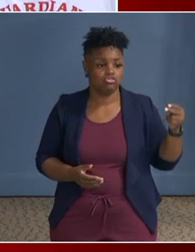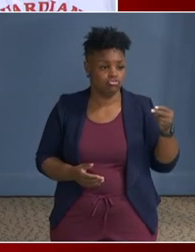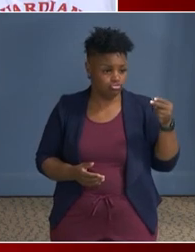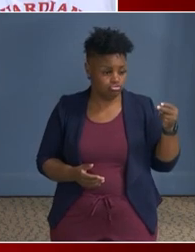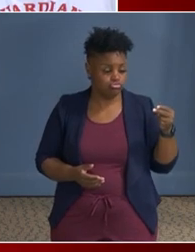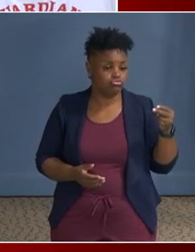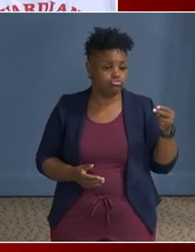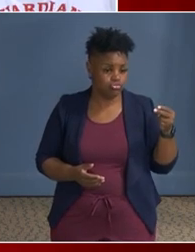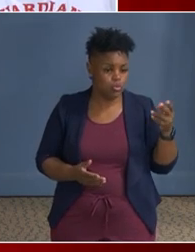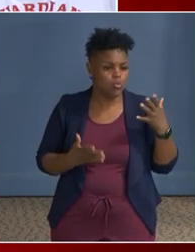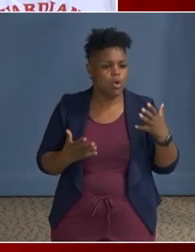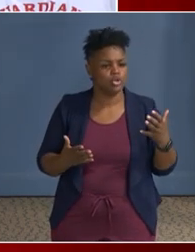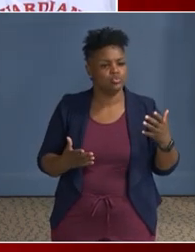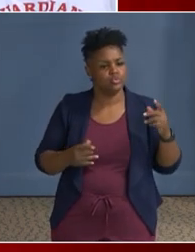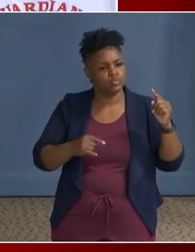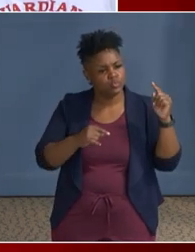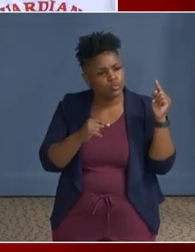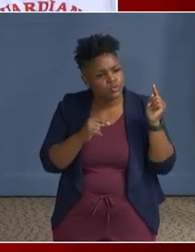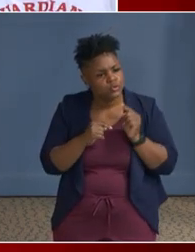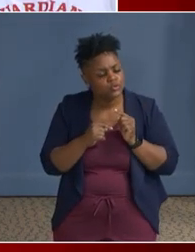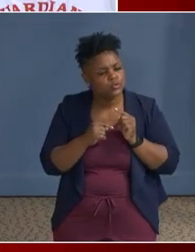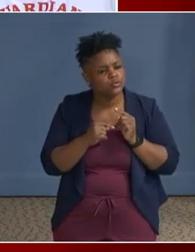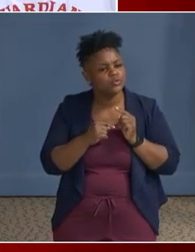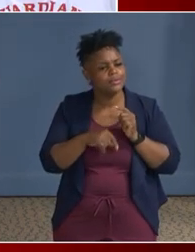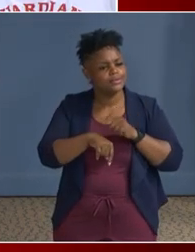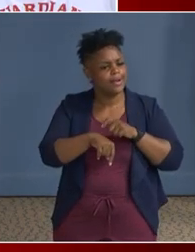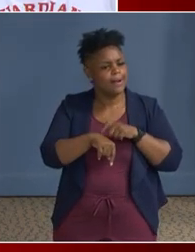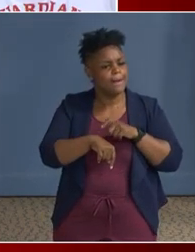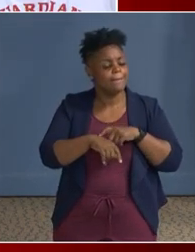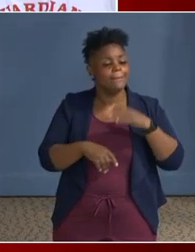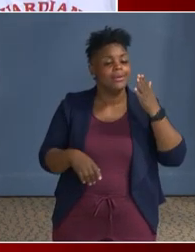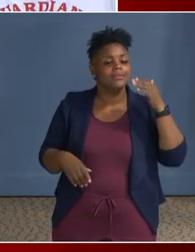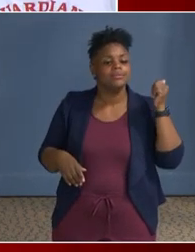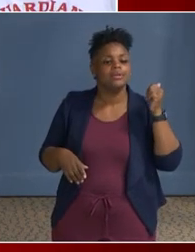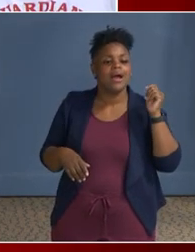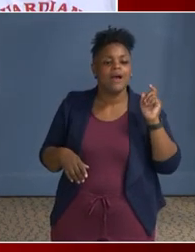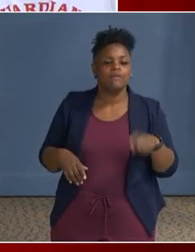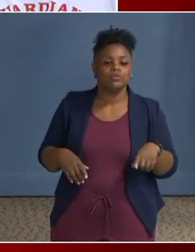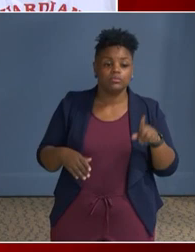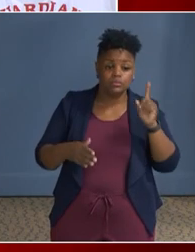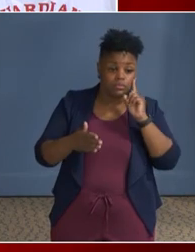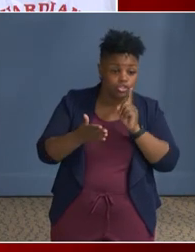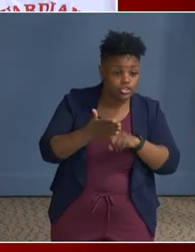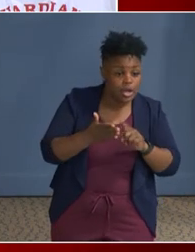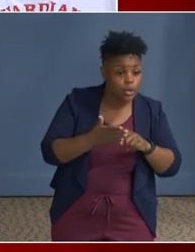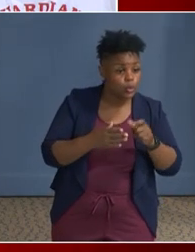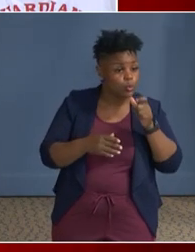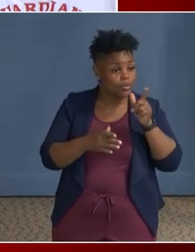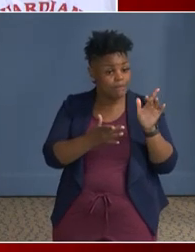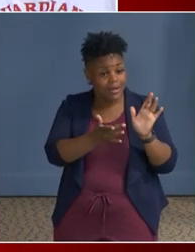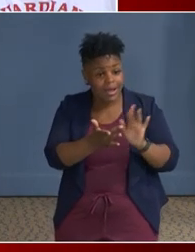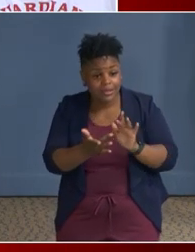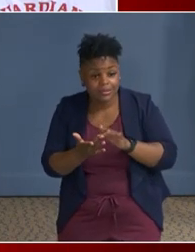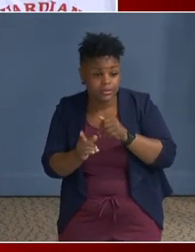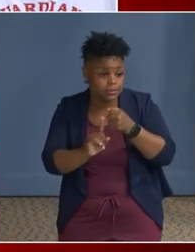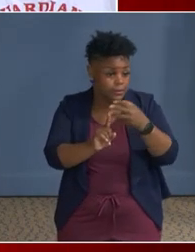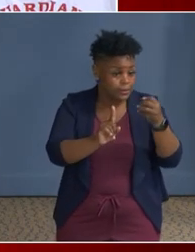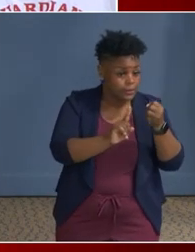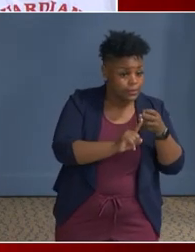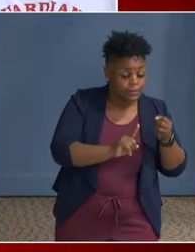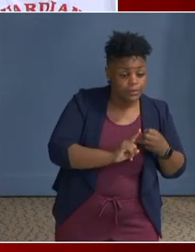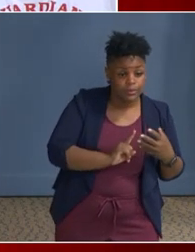minimize, as I'm sure you know, for their contact tracing efforts, having those test results as quickly as possible from the test